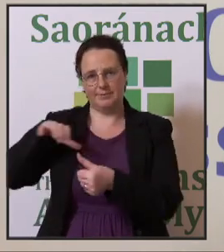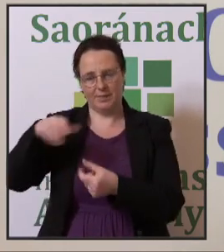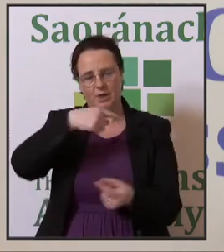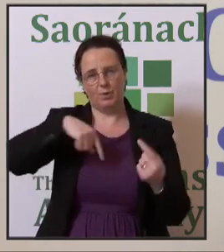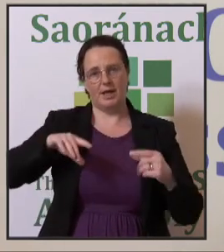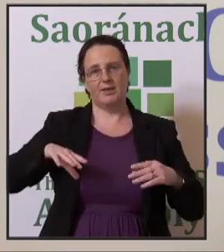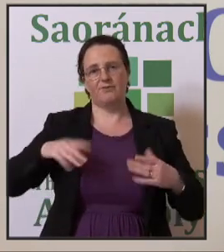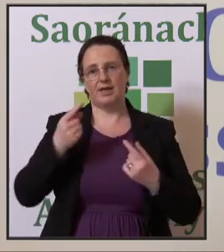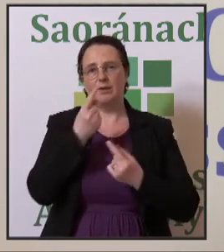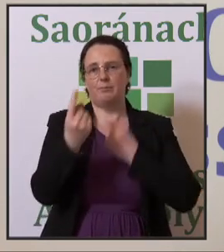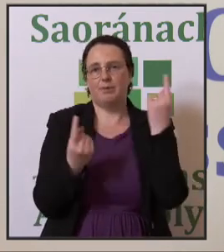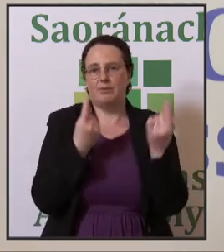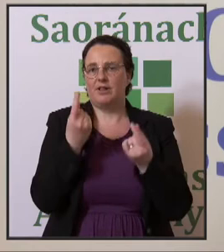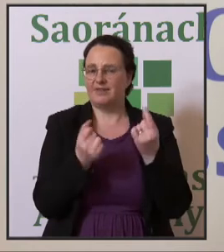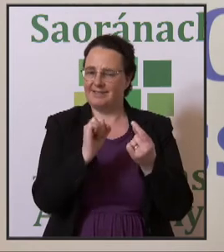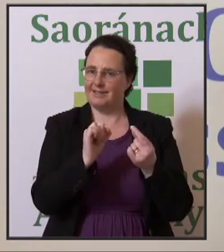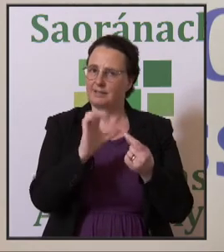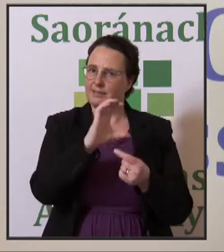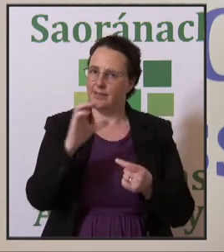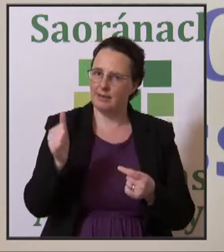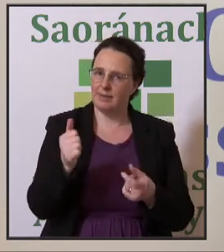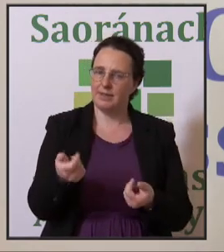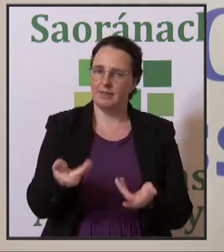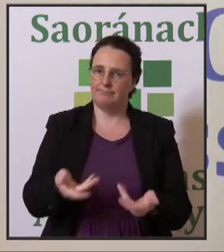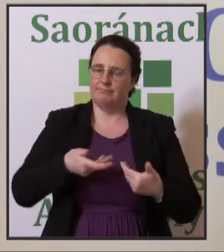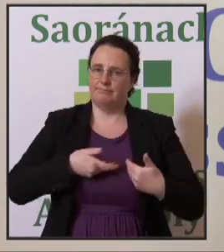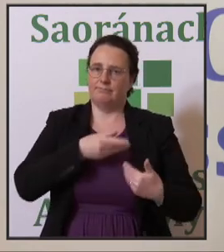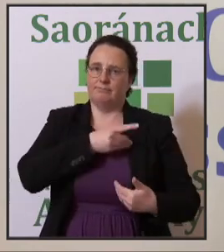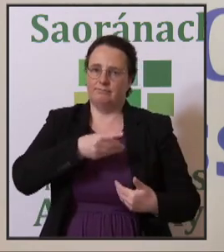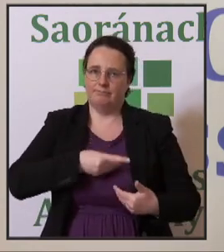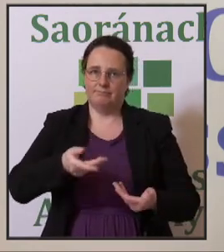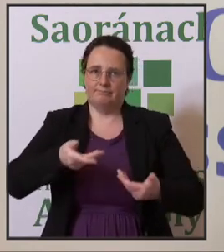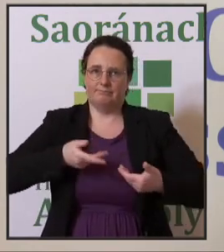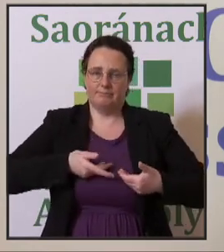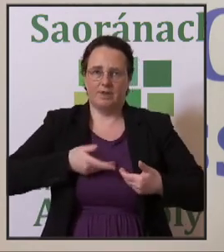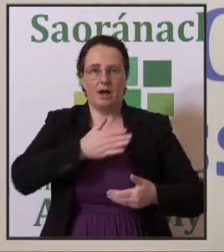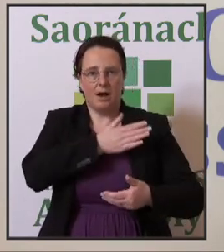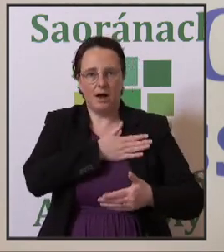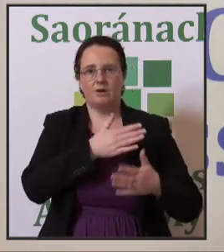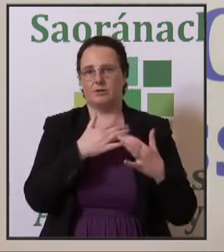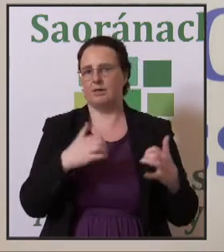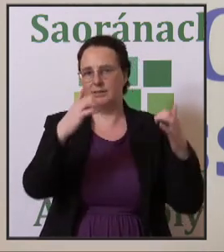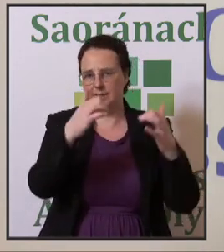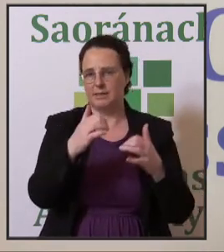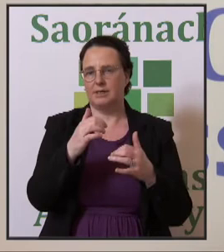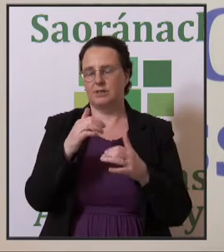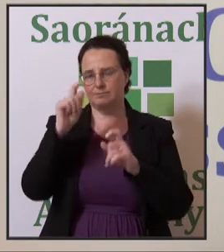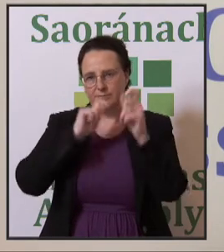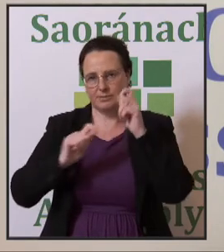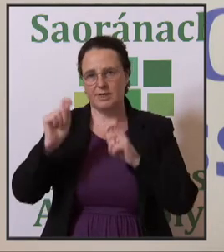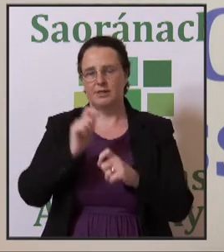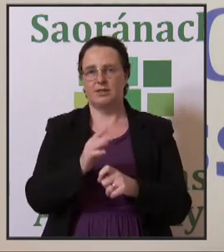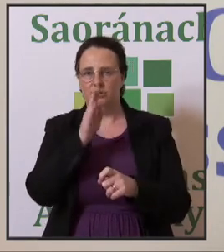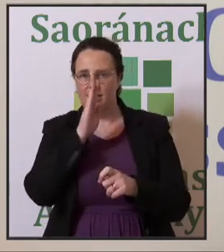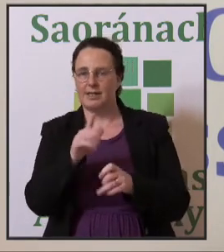of this Assembly, will have been charged by the Houses of Araractus to consider the type of directly elected mayor and local government